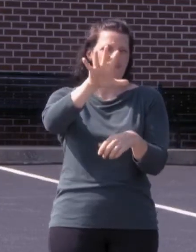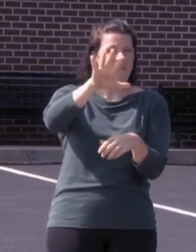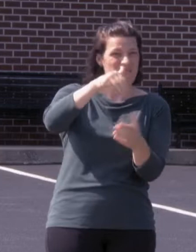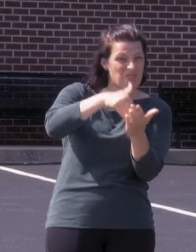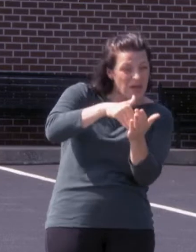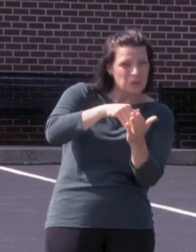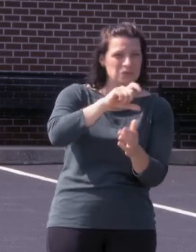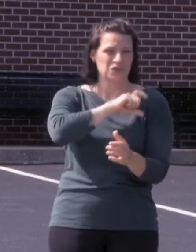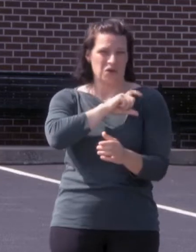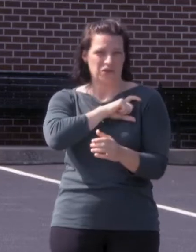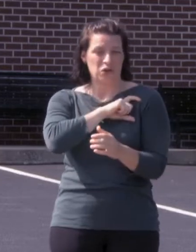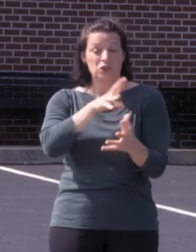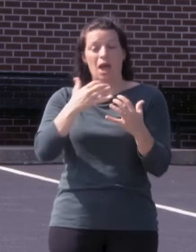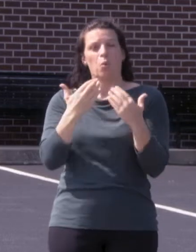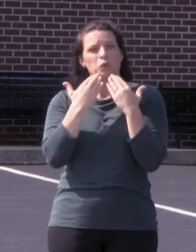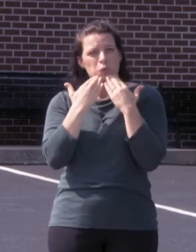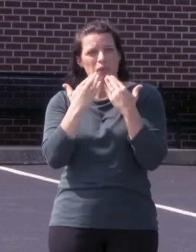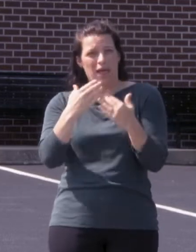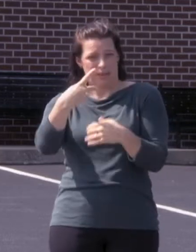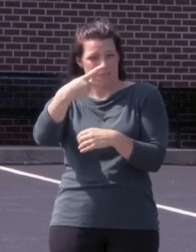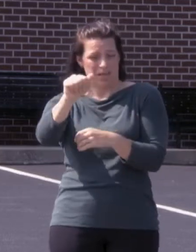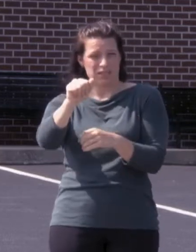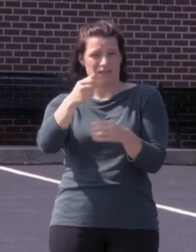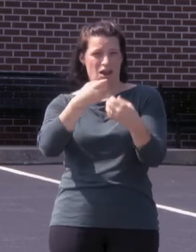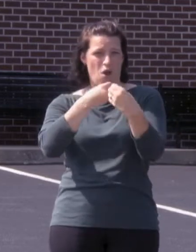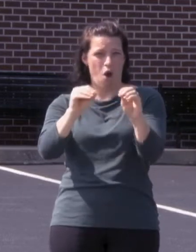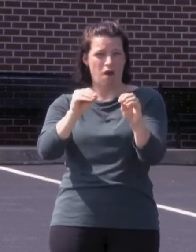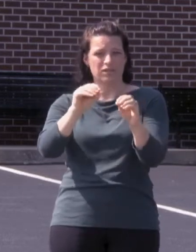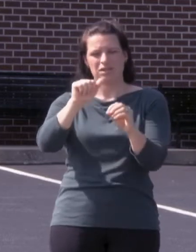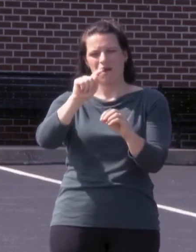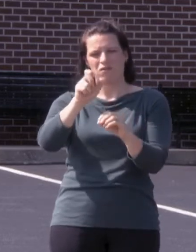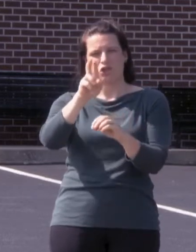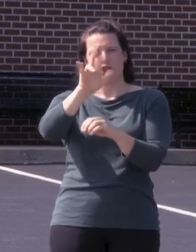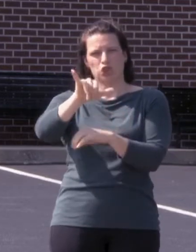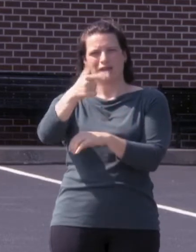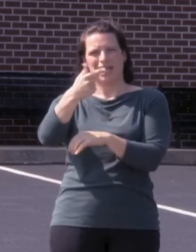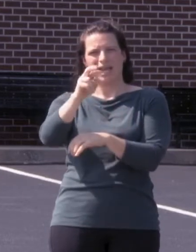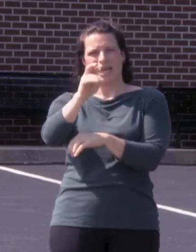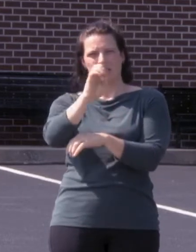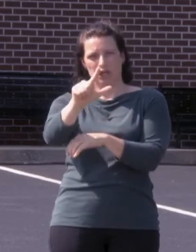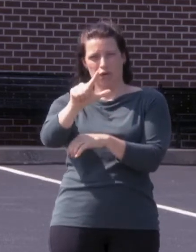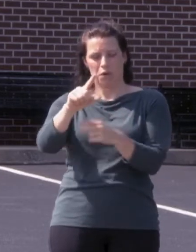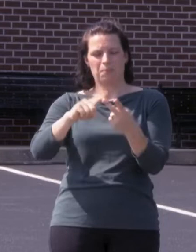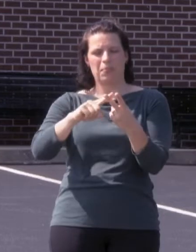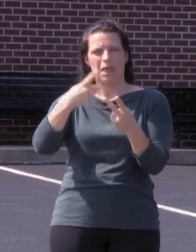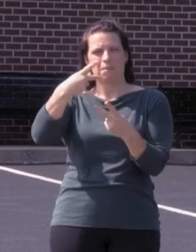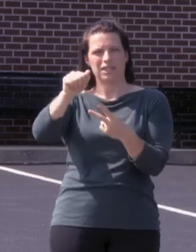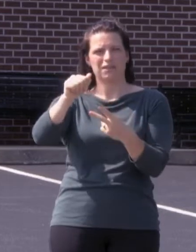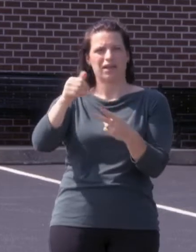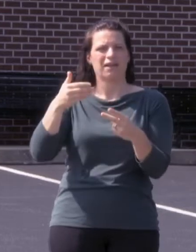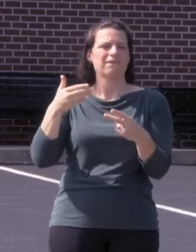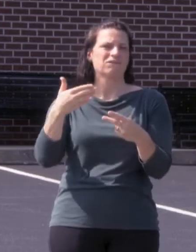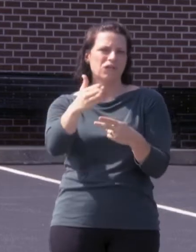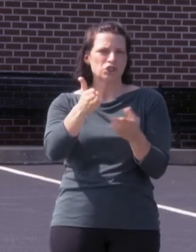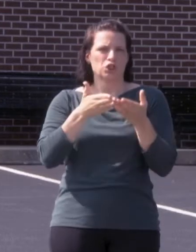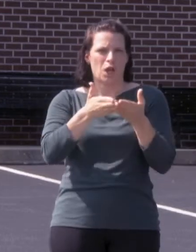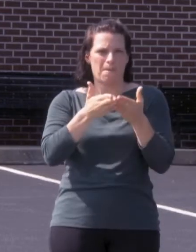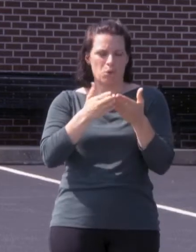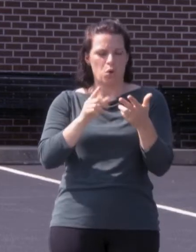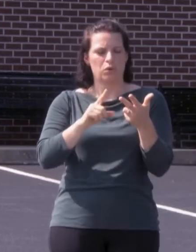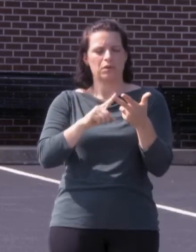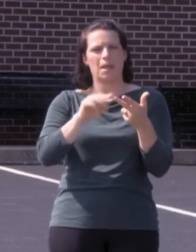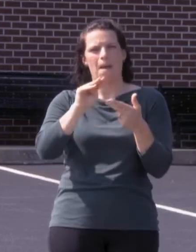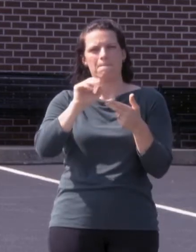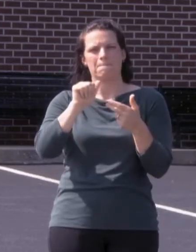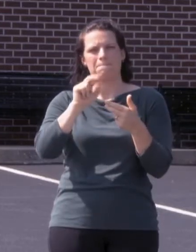officers. I would like to thank the Pennsylvania Office of Attorney General, the Pennsylvania Fish and Boat Commission, Mansfield